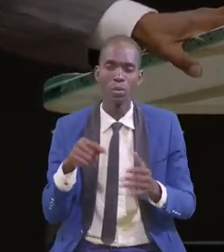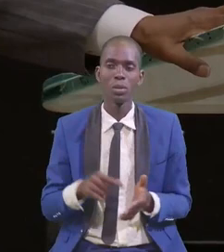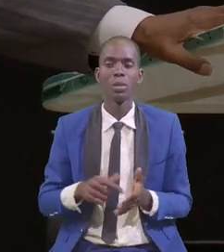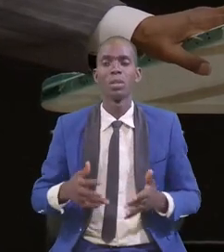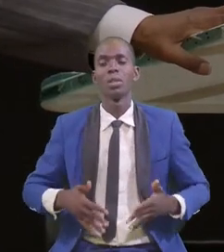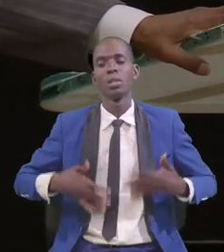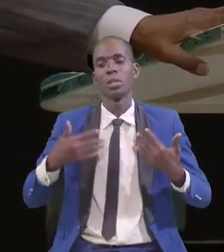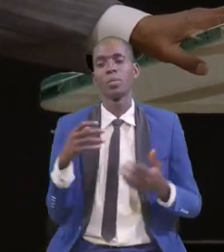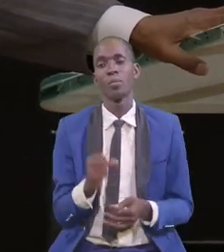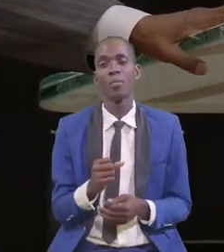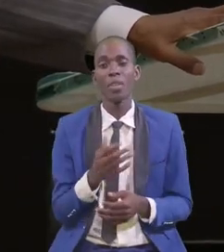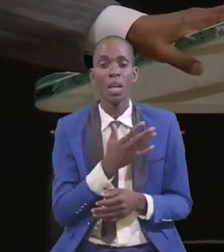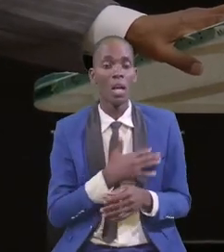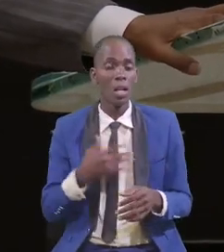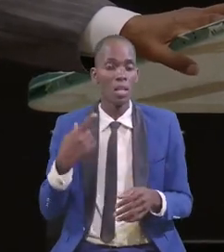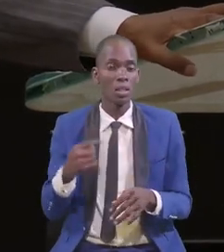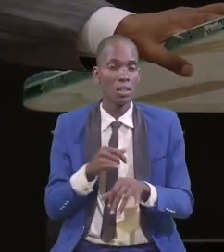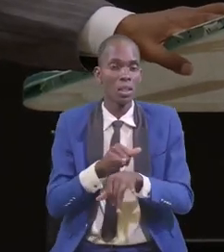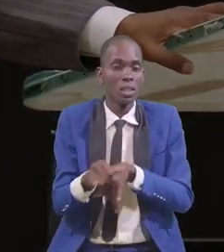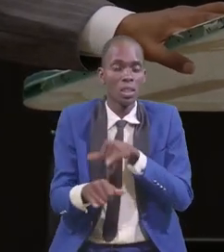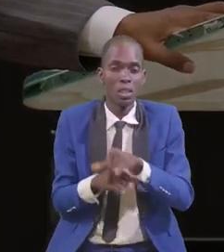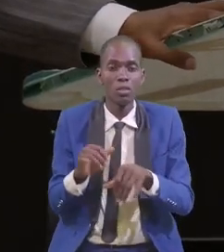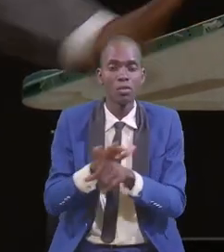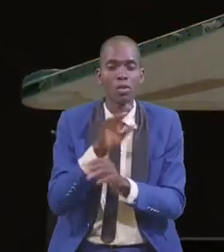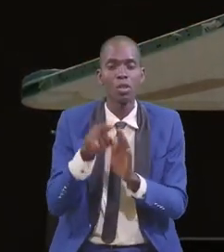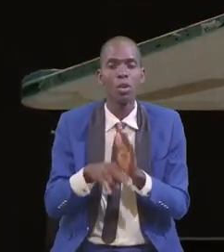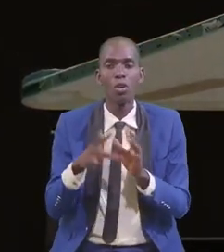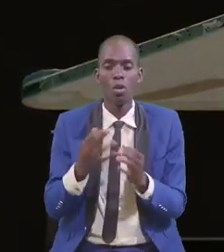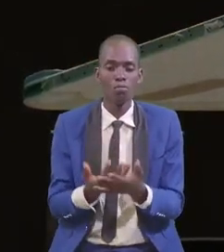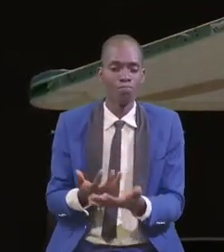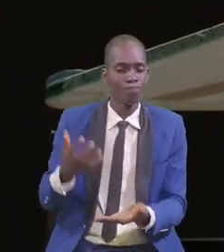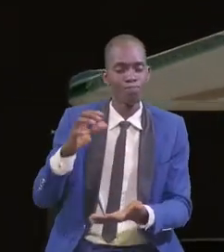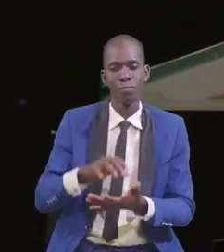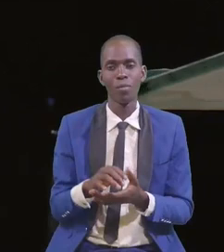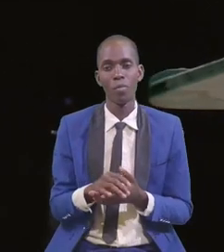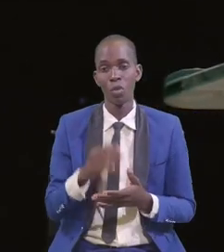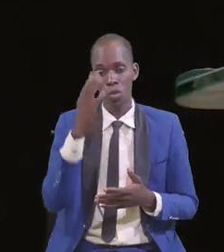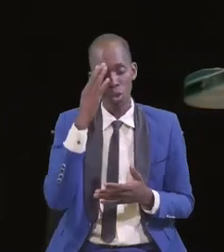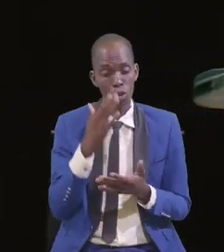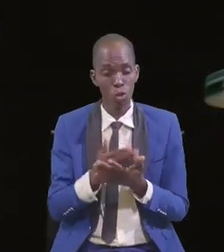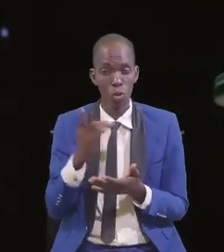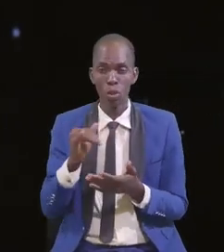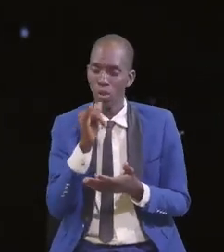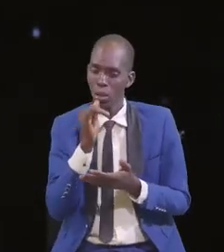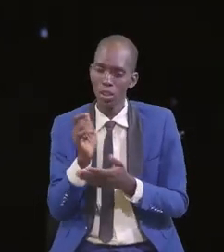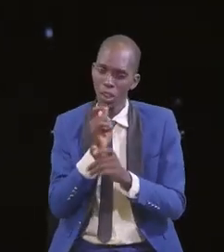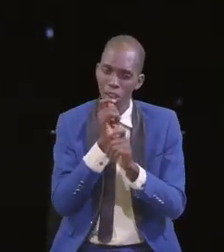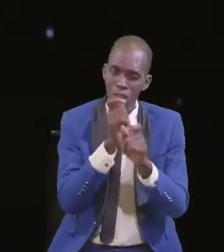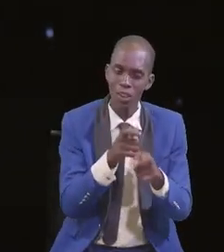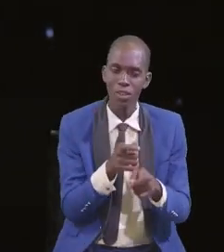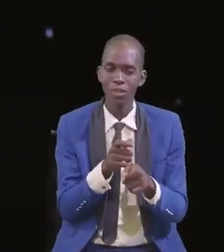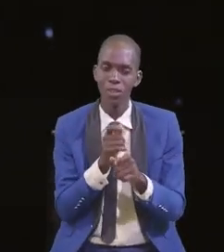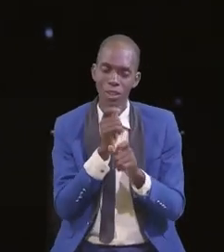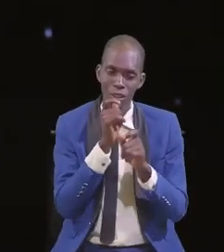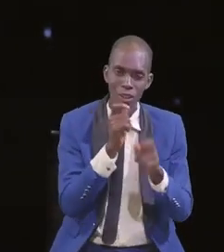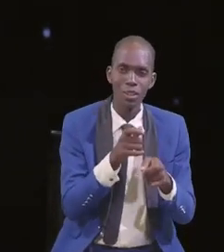cares of this life, and the deceitfulness of riches. You know, somebody is bringing something to them, you know, this